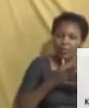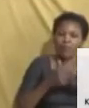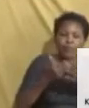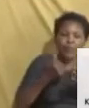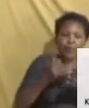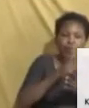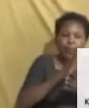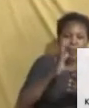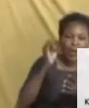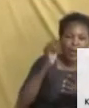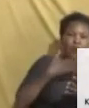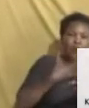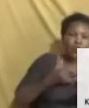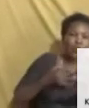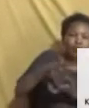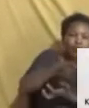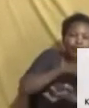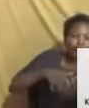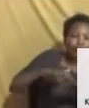the BBI bill.